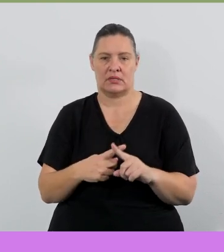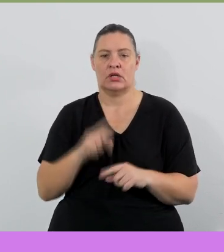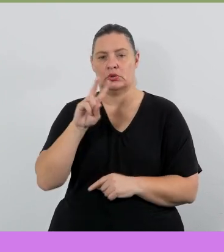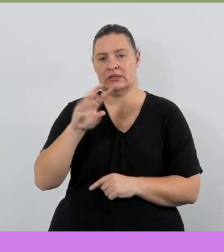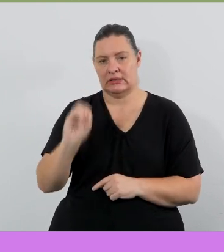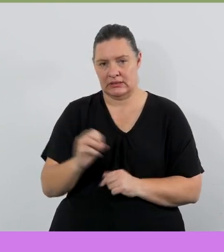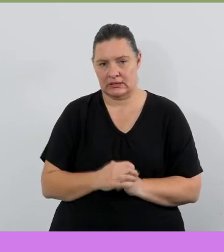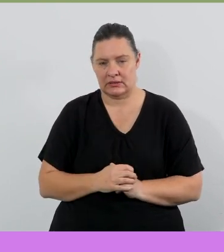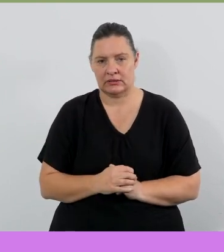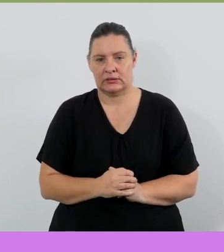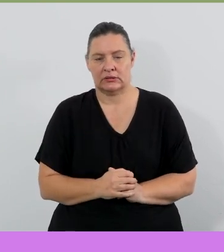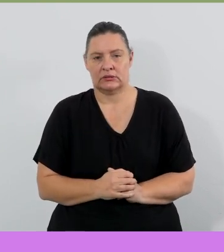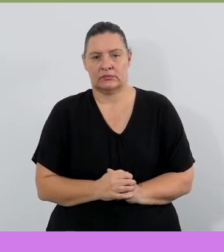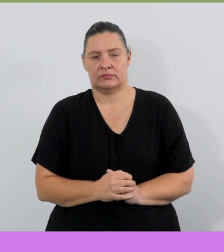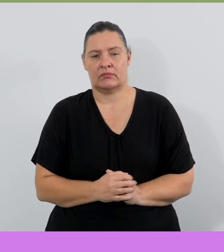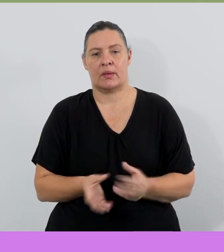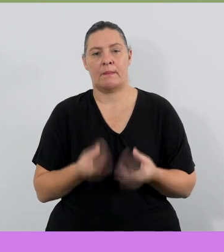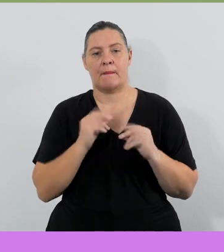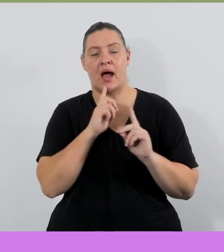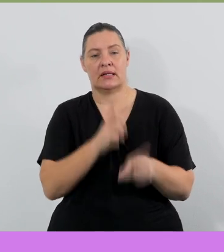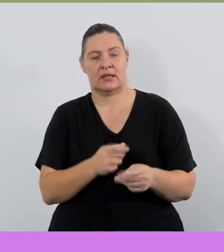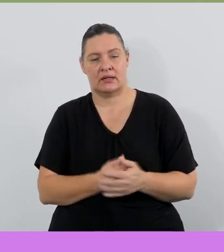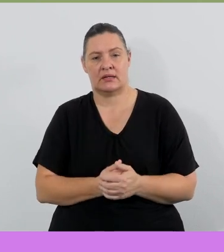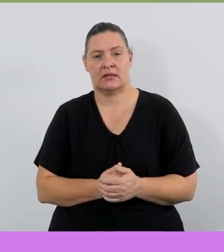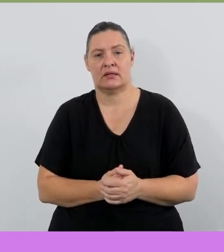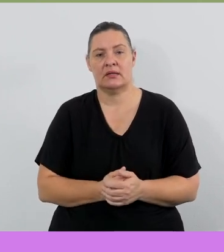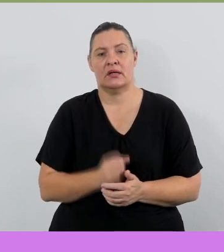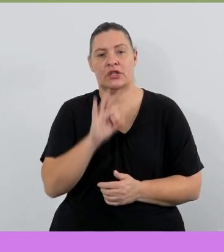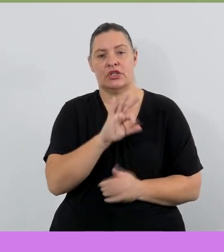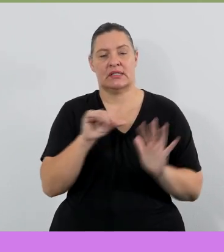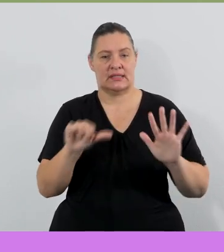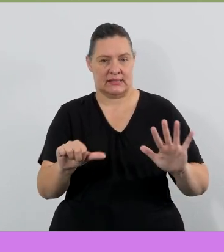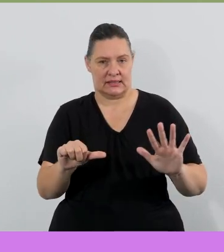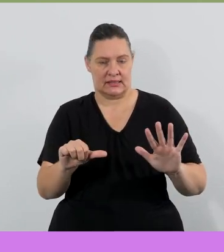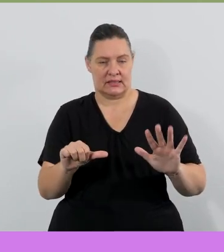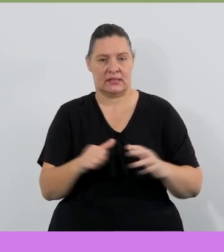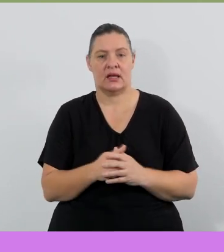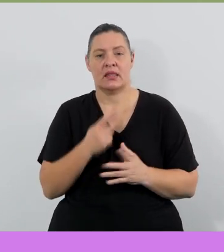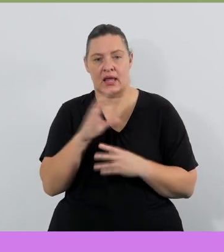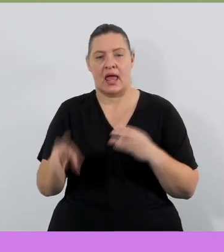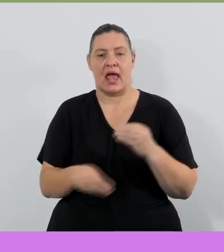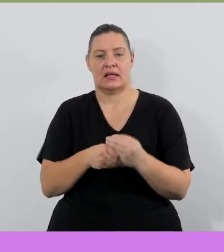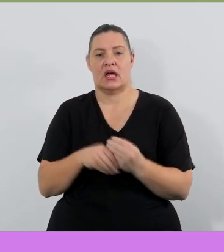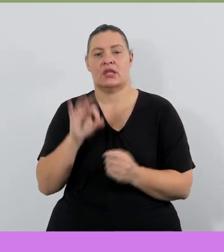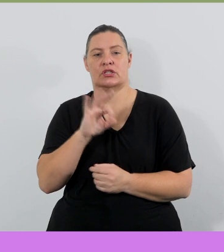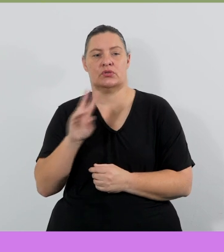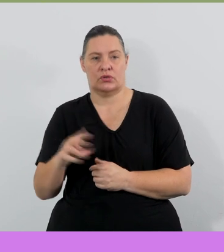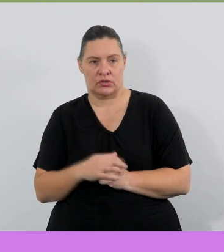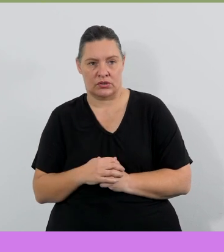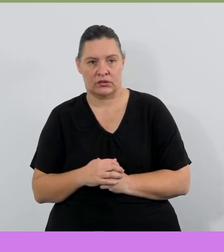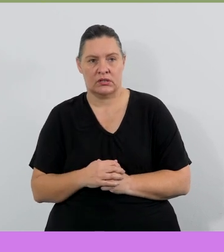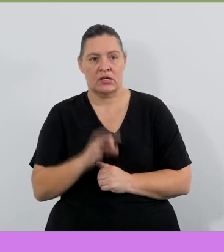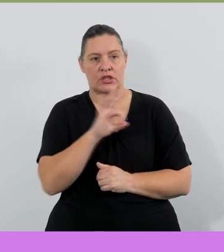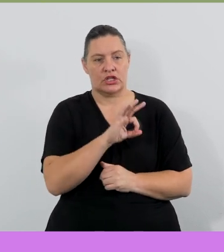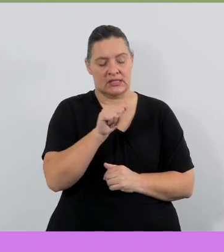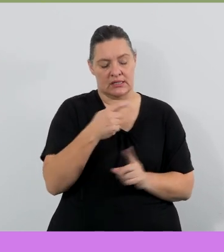my 20. That will give me an answer of 36. Then I'm going to add the 32 to it. So 36